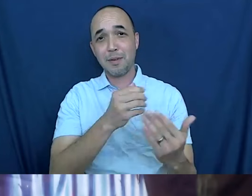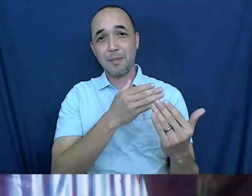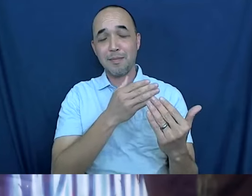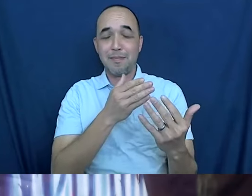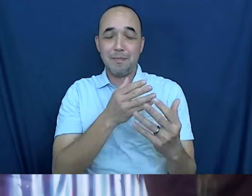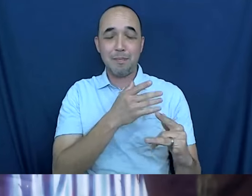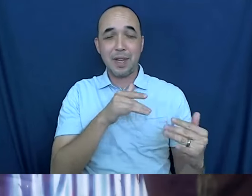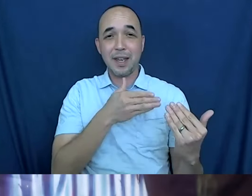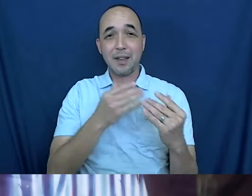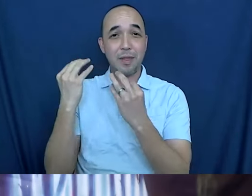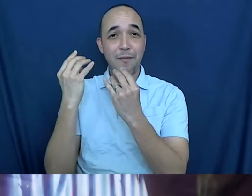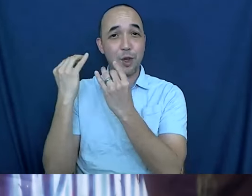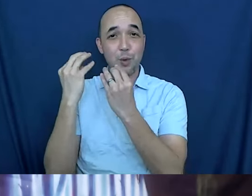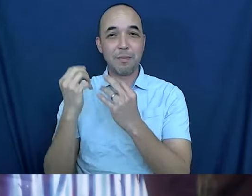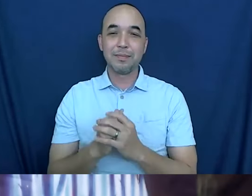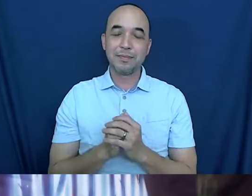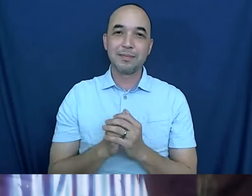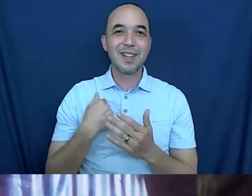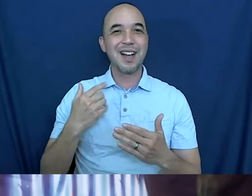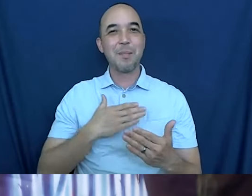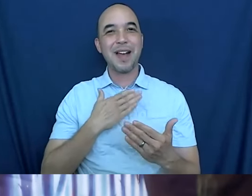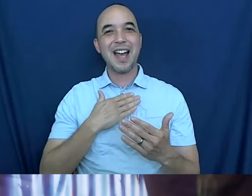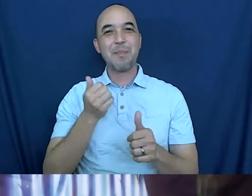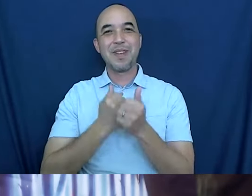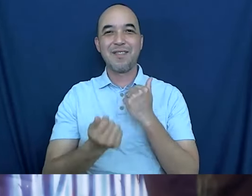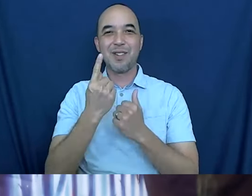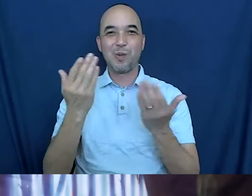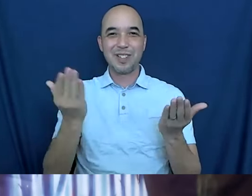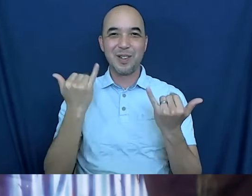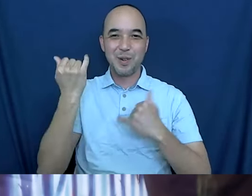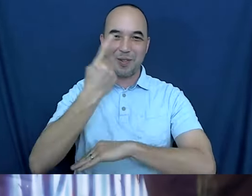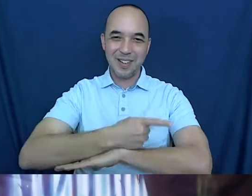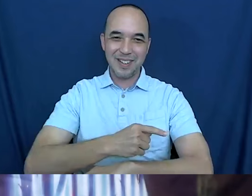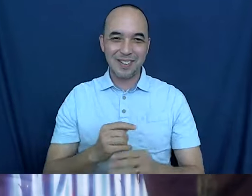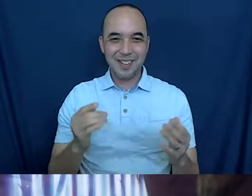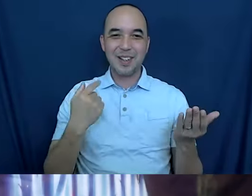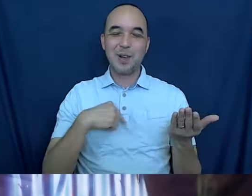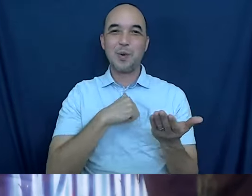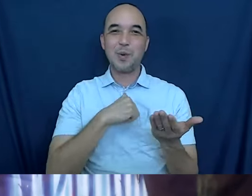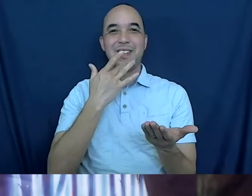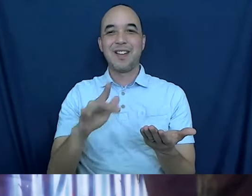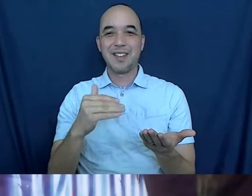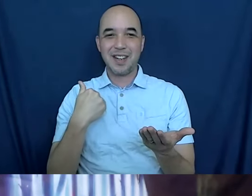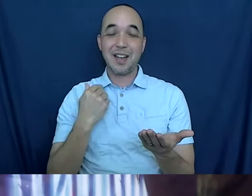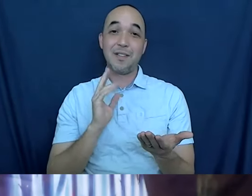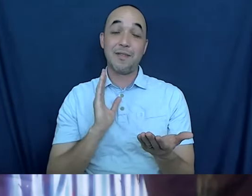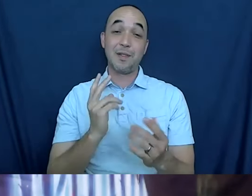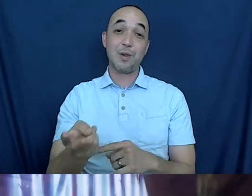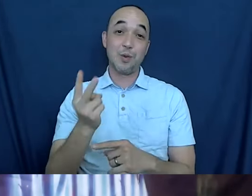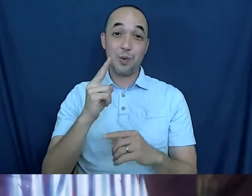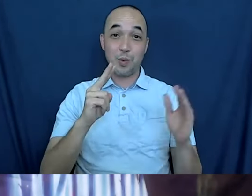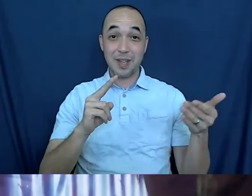flute. I'm so glad everyone's here today. We are so lucky to have our two guests back for